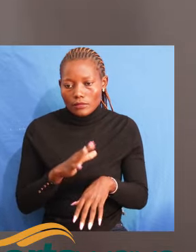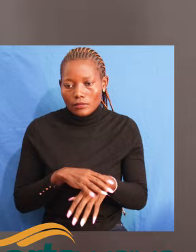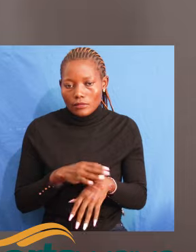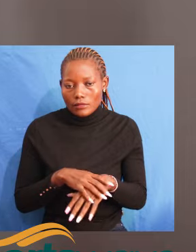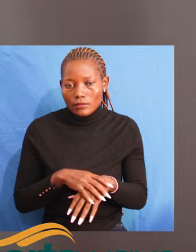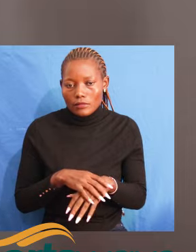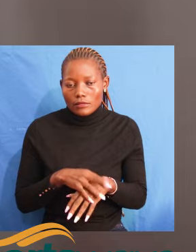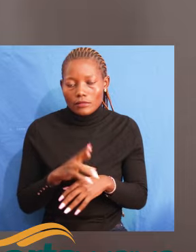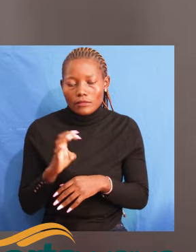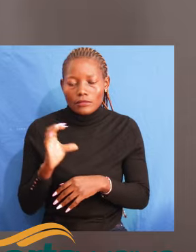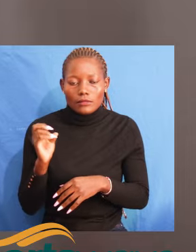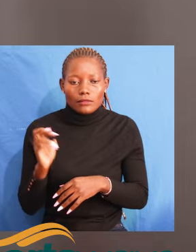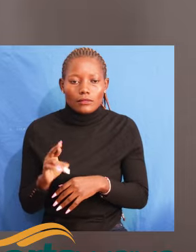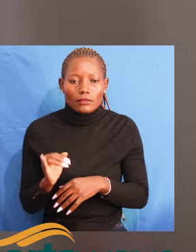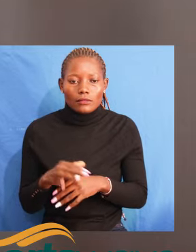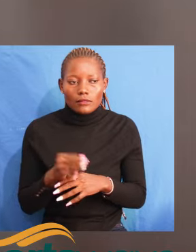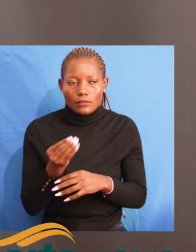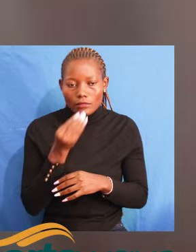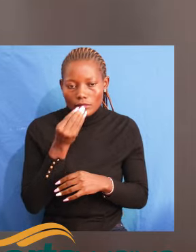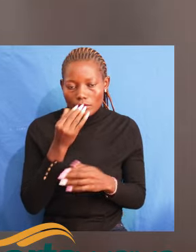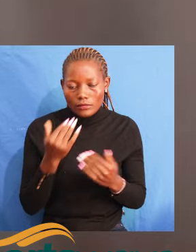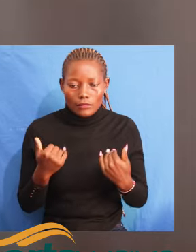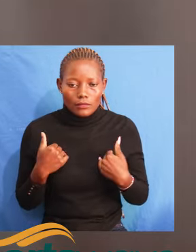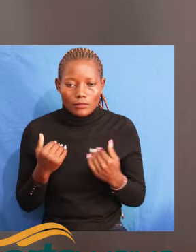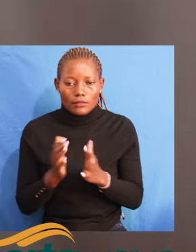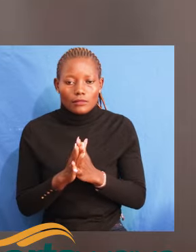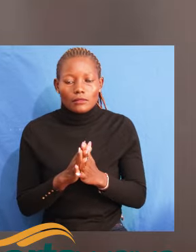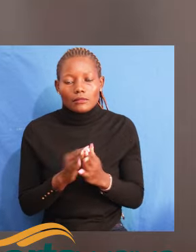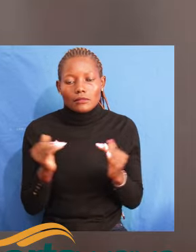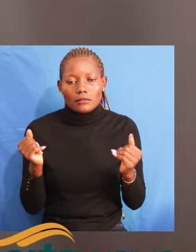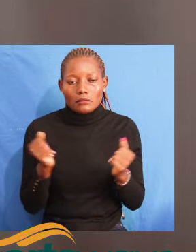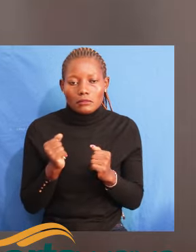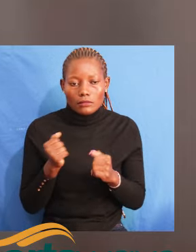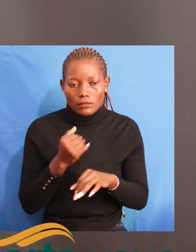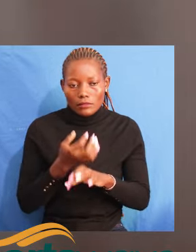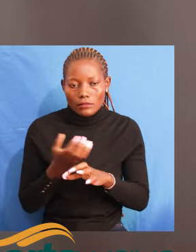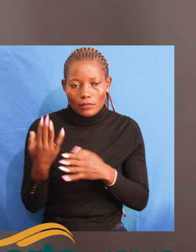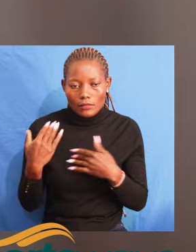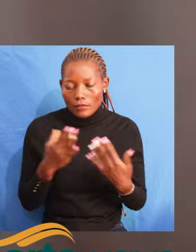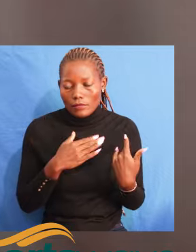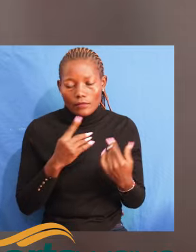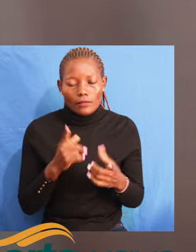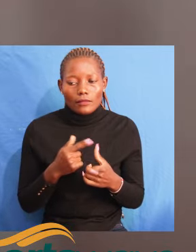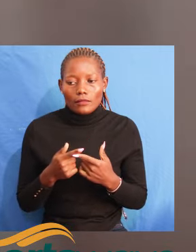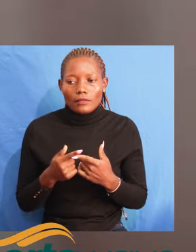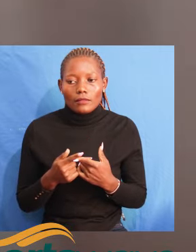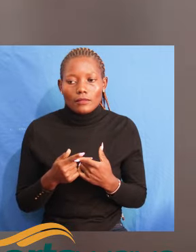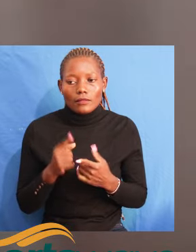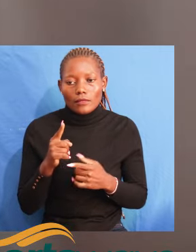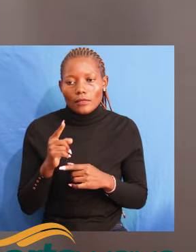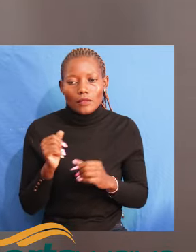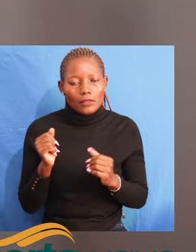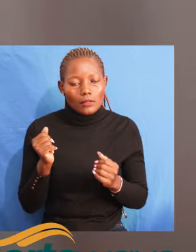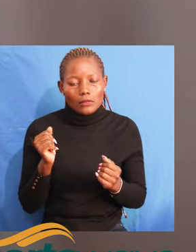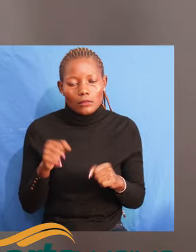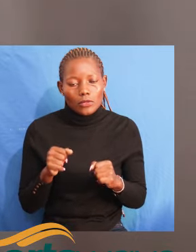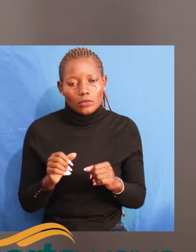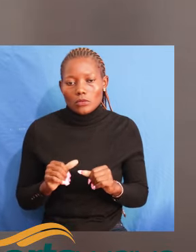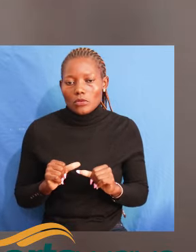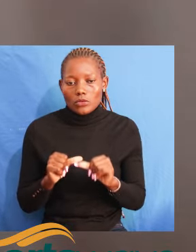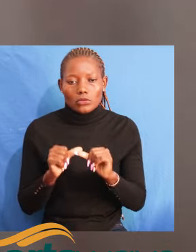eating and sleeping and, doing some ice bath or something like that, you may, Okay. keep pushing yourself too.